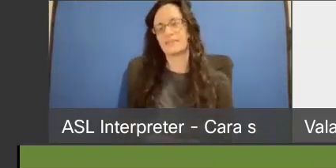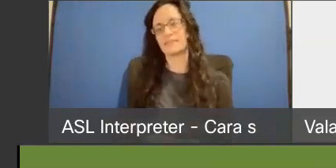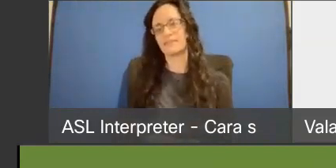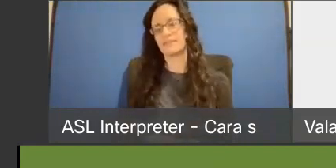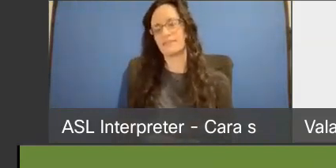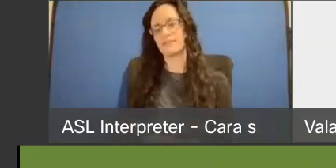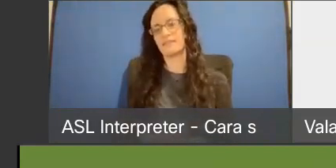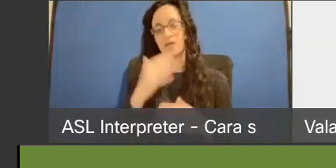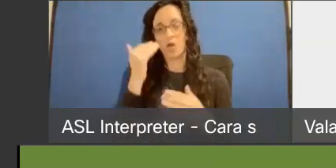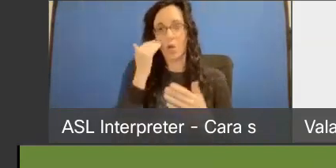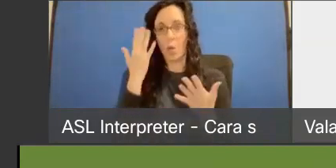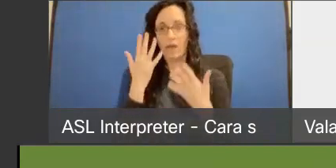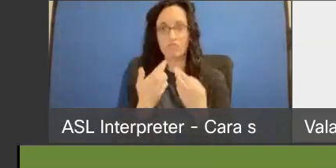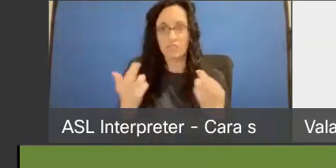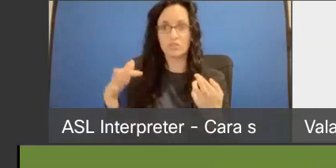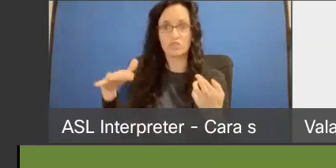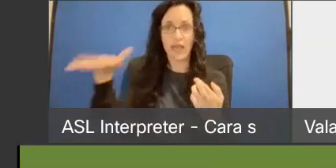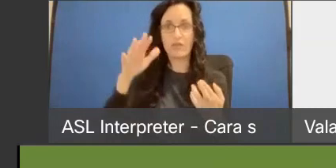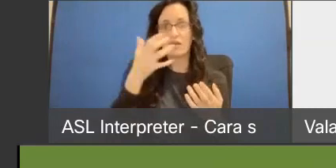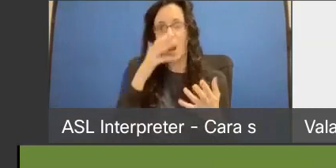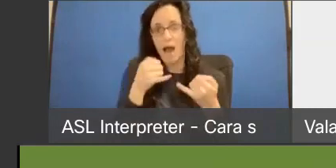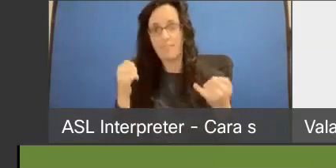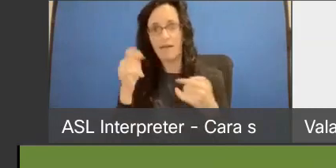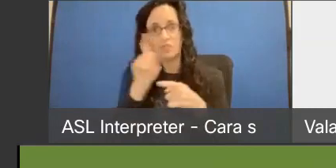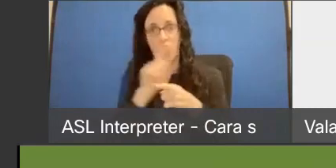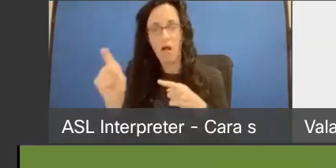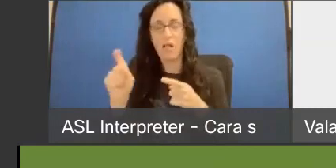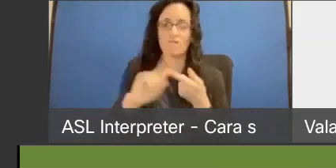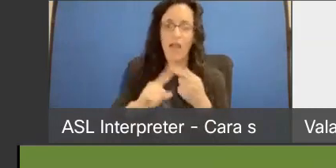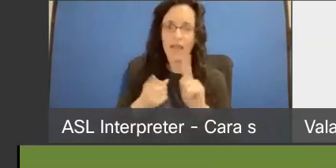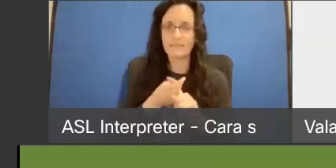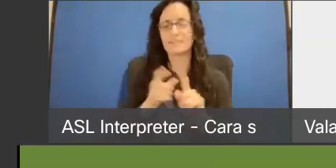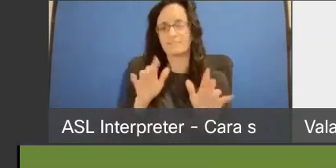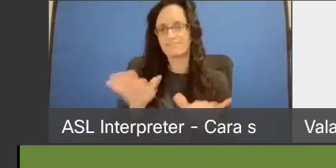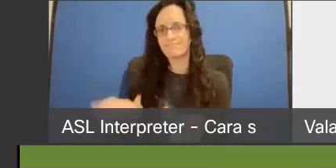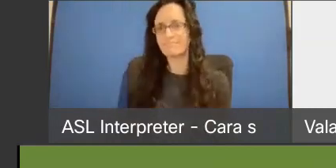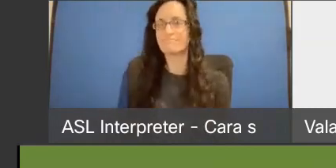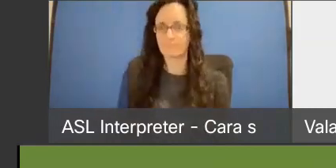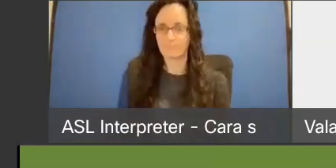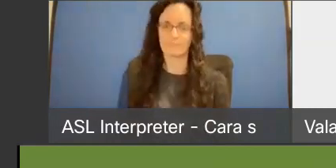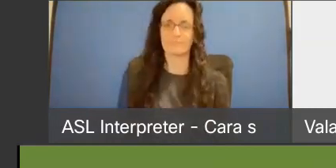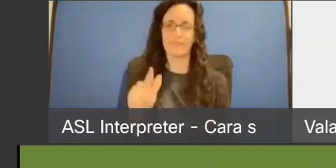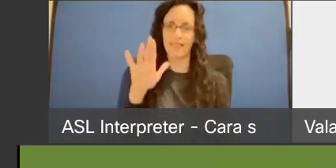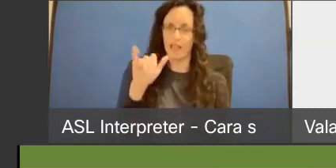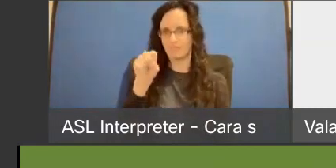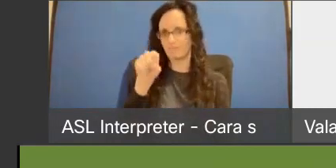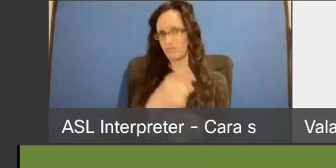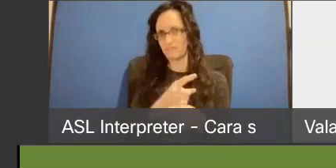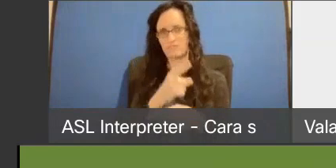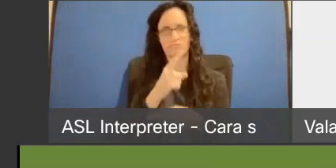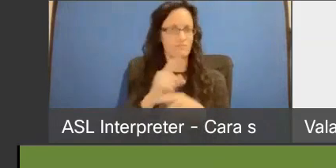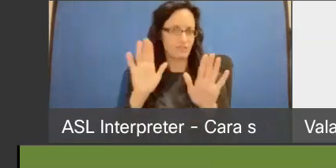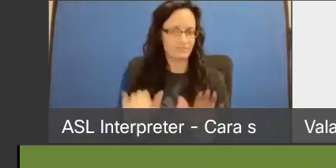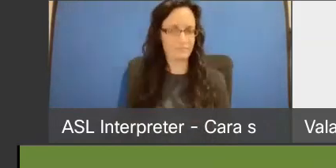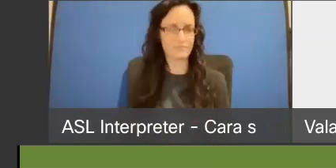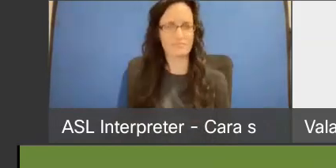knowing what their resources are, hotlines, friends, etc. Yeah, exactly. Great. Yeah, great list. And we should